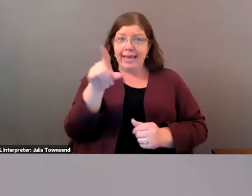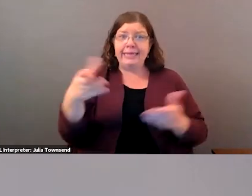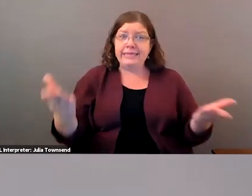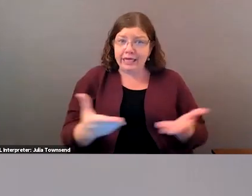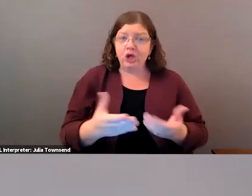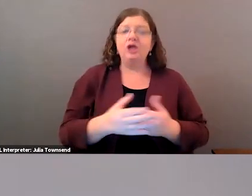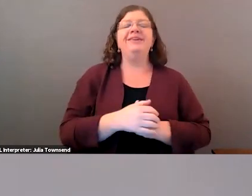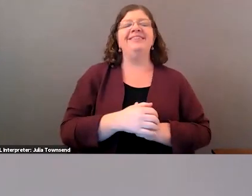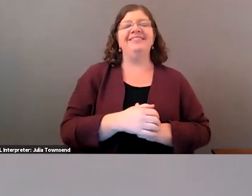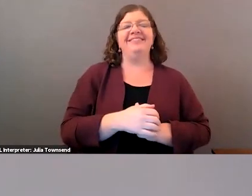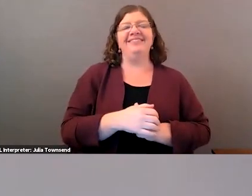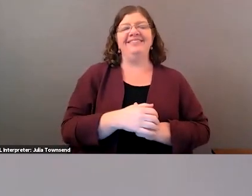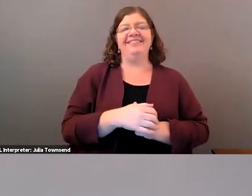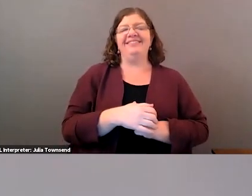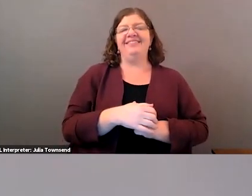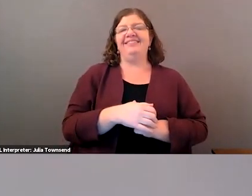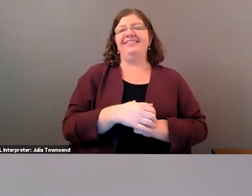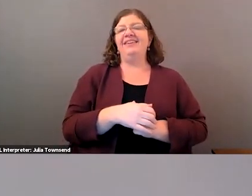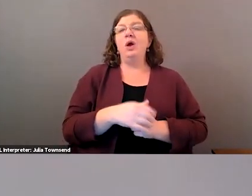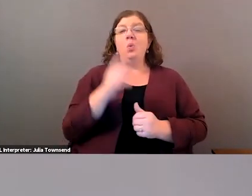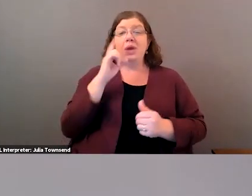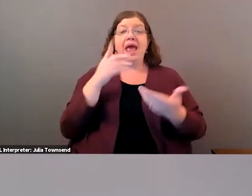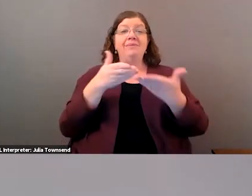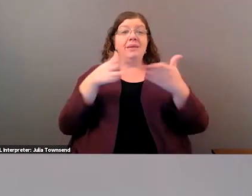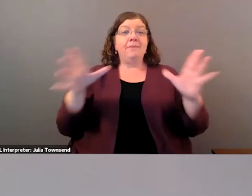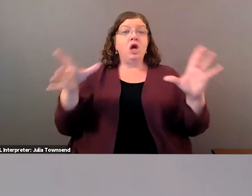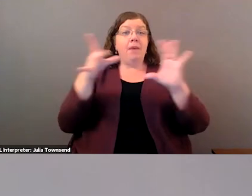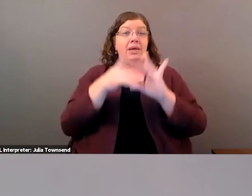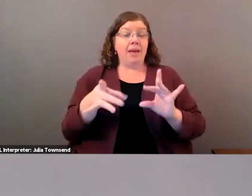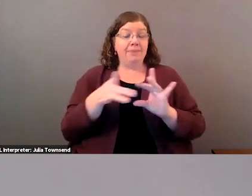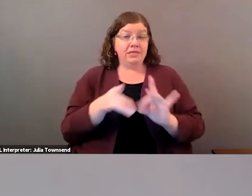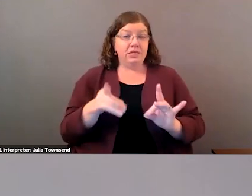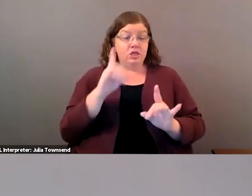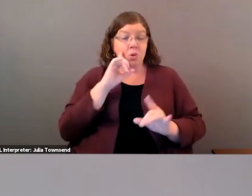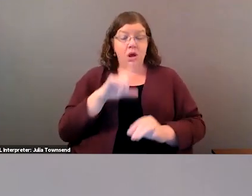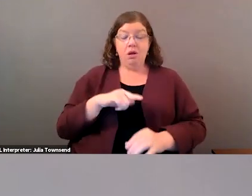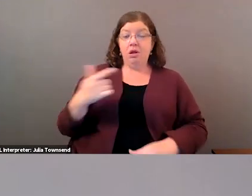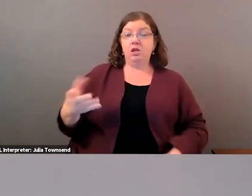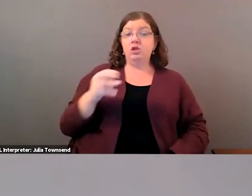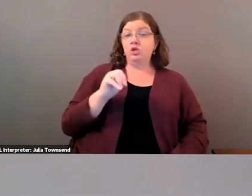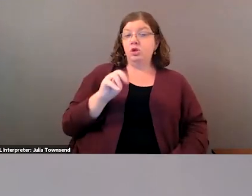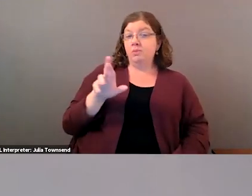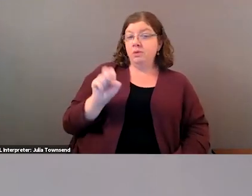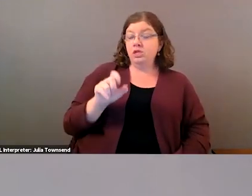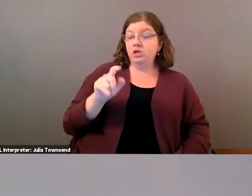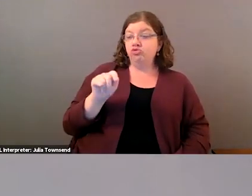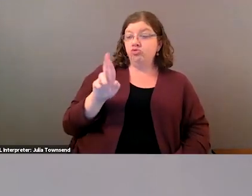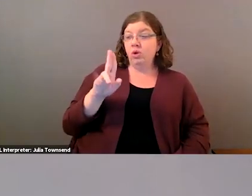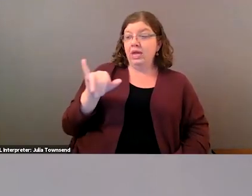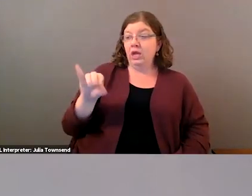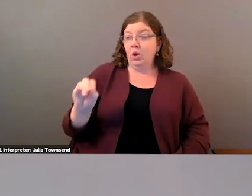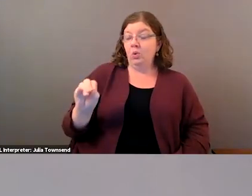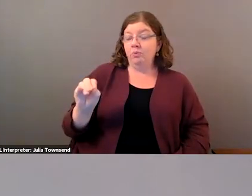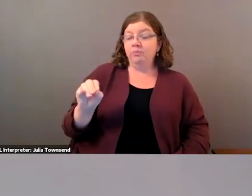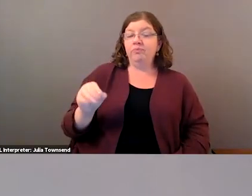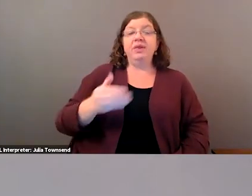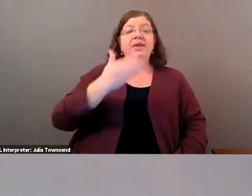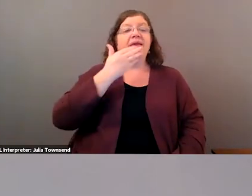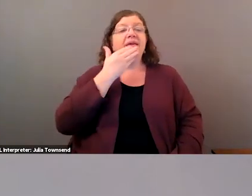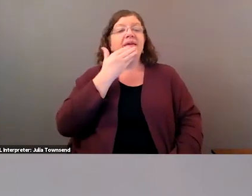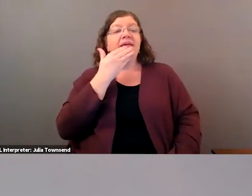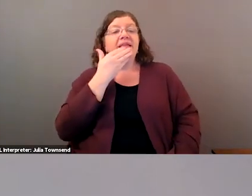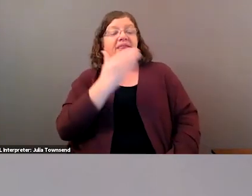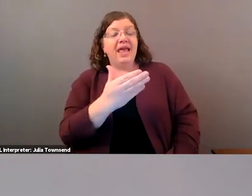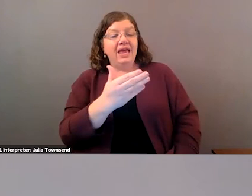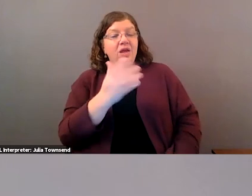We do have some public comments on this one, so I'll turn it over to Ms. Trujillo, please. Thank you, President Ford.